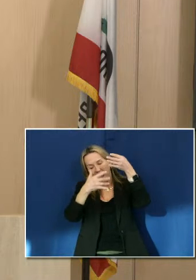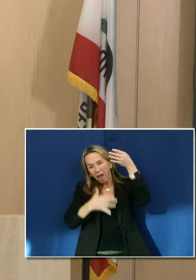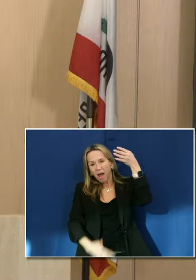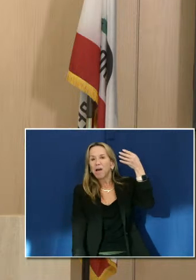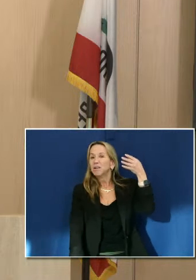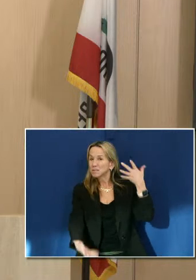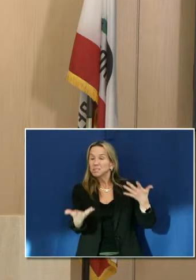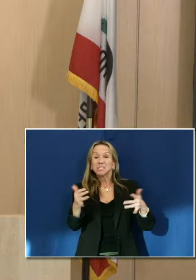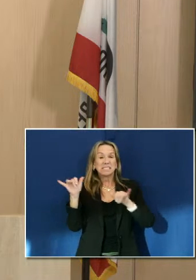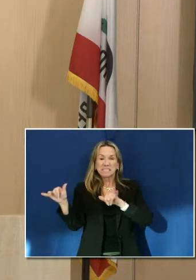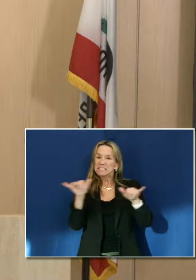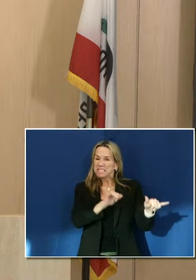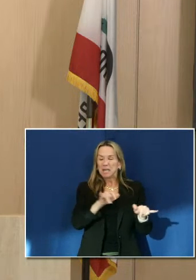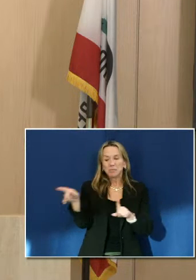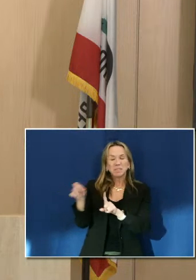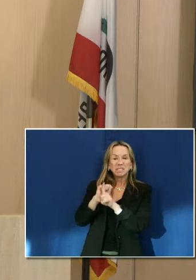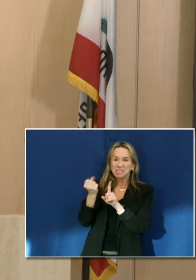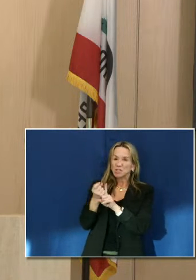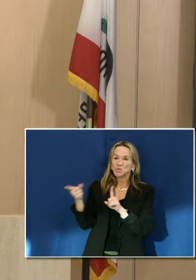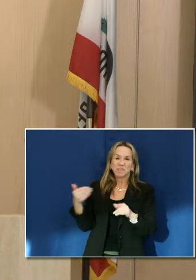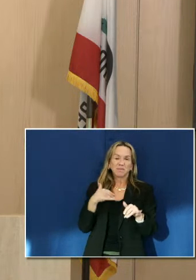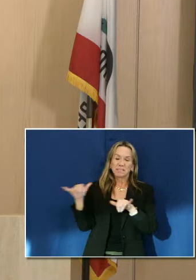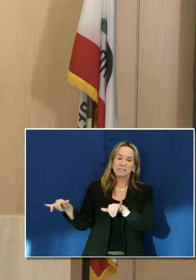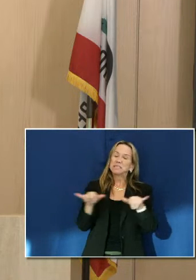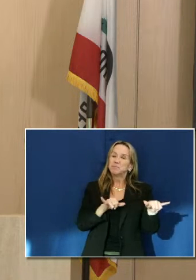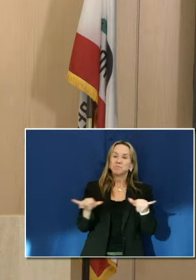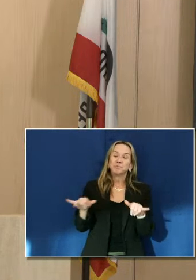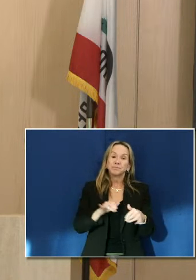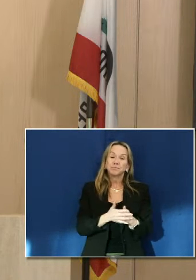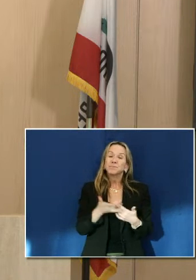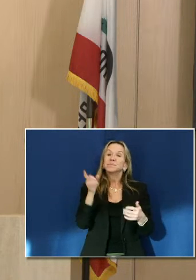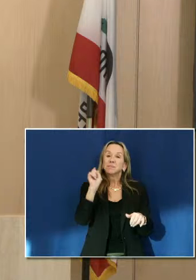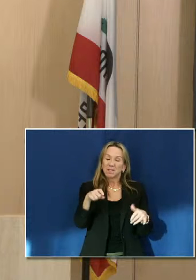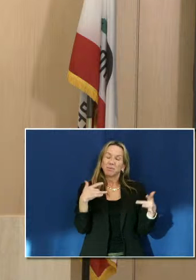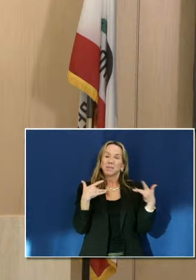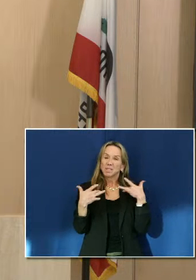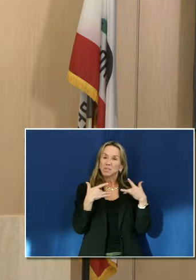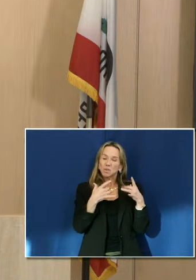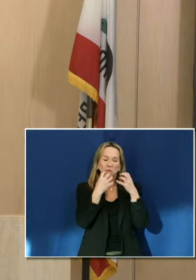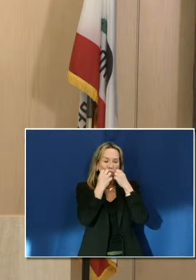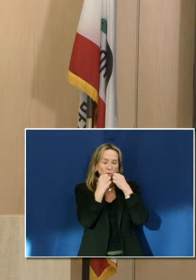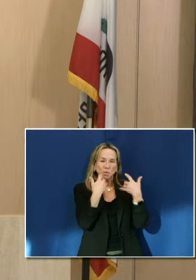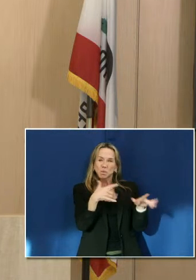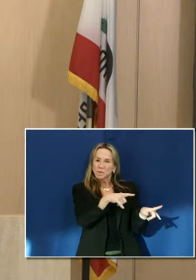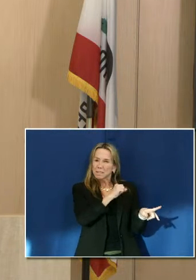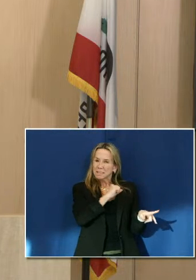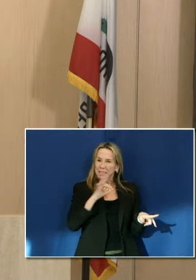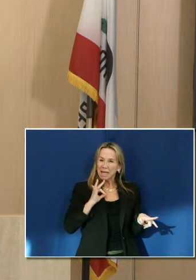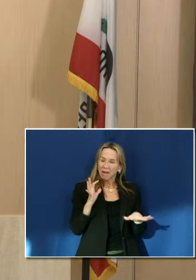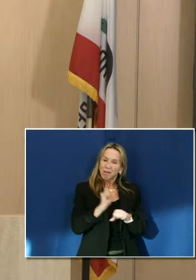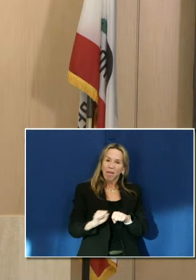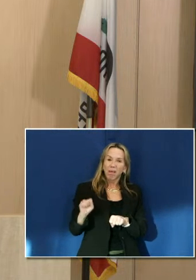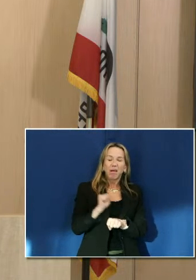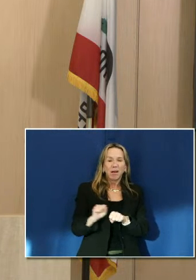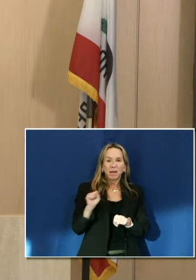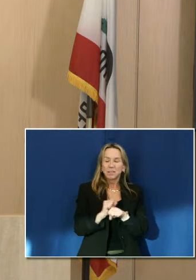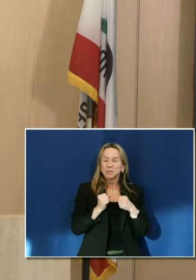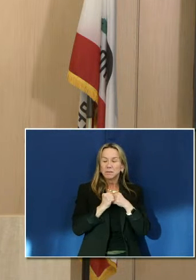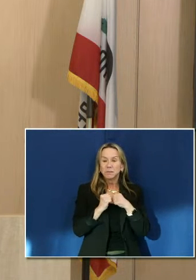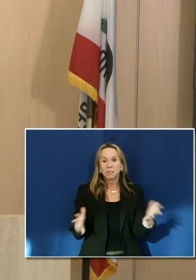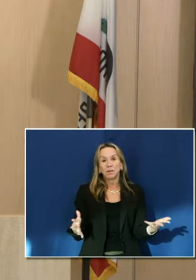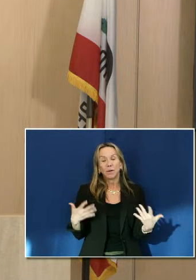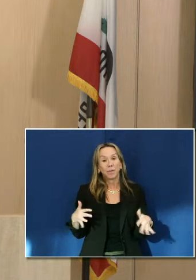The same can be said. But we must be concerned for our staff. So when you think